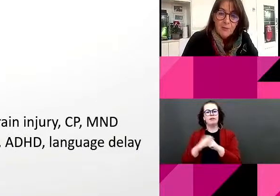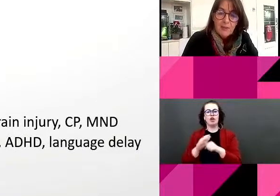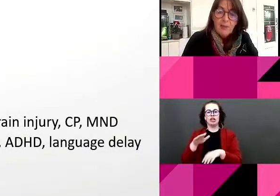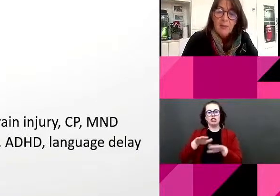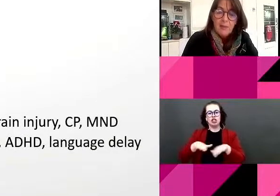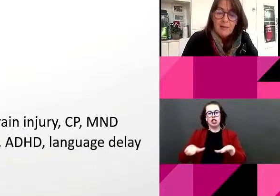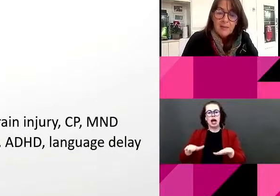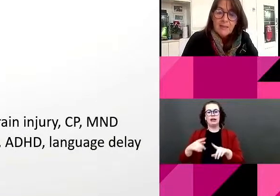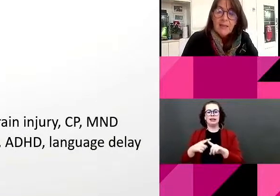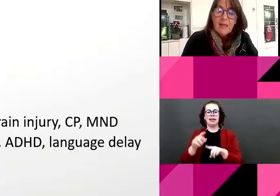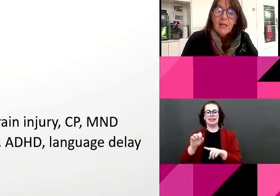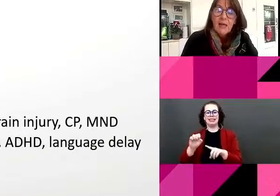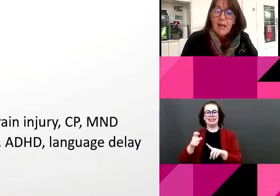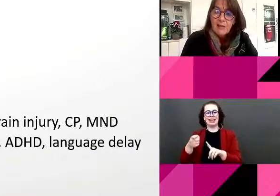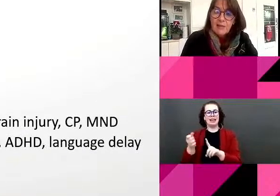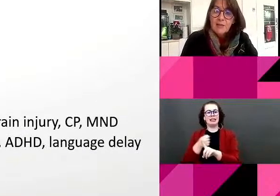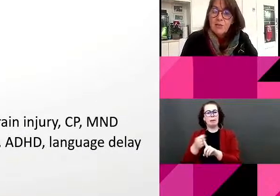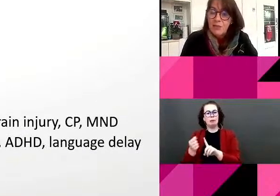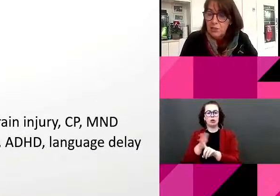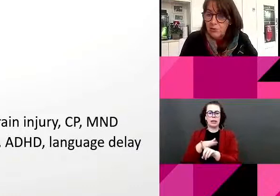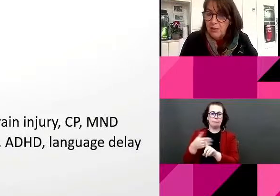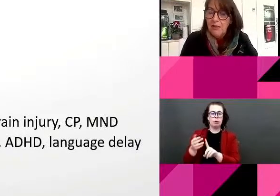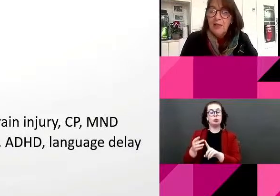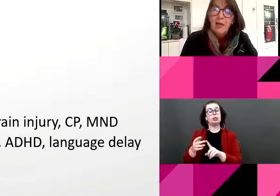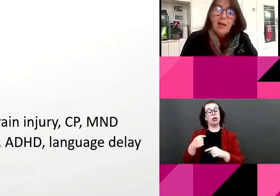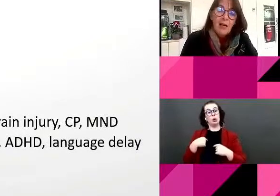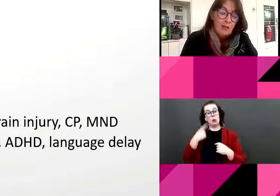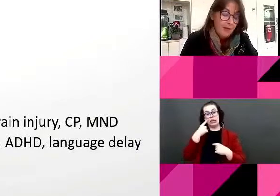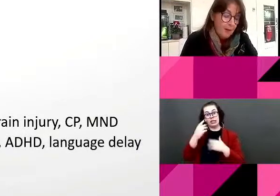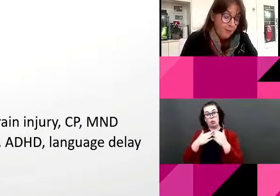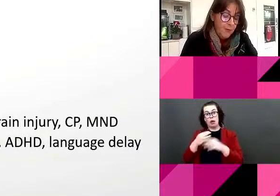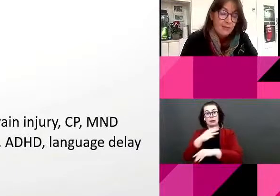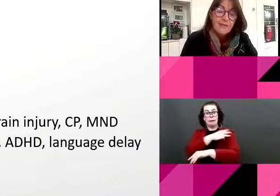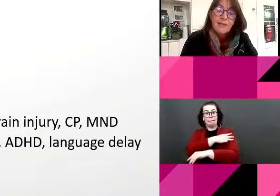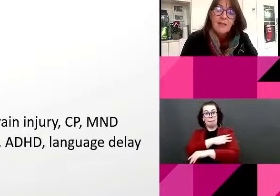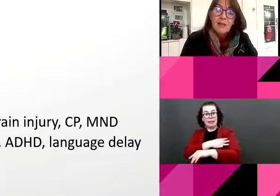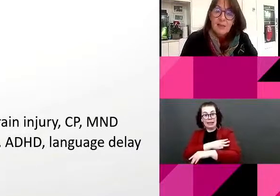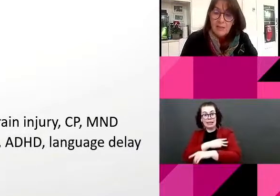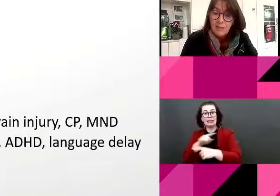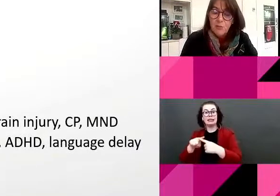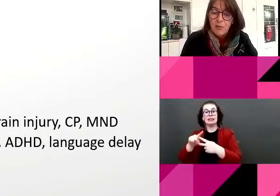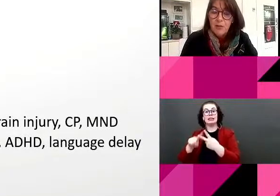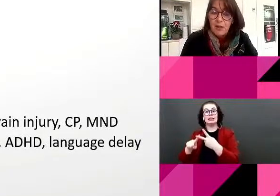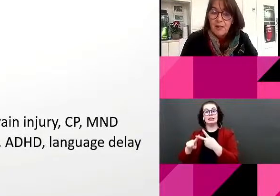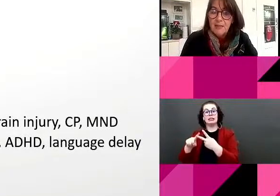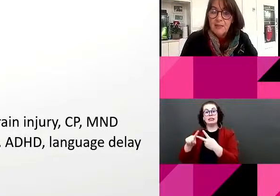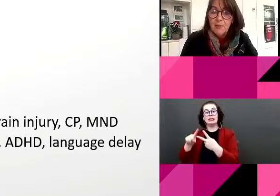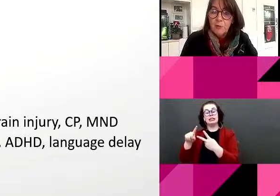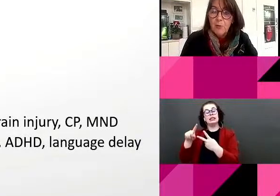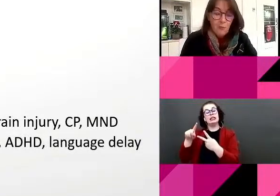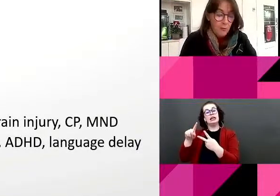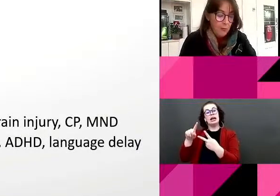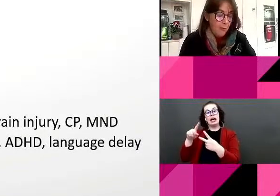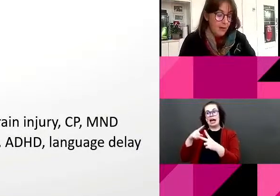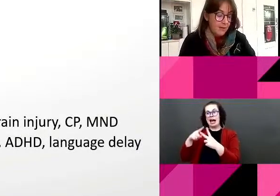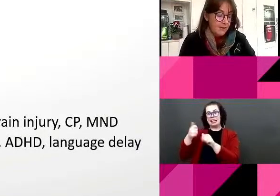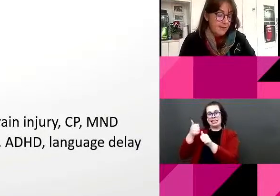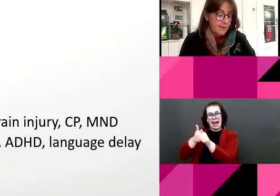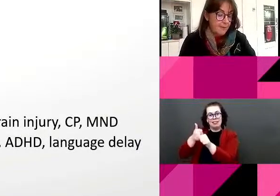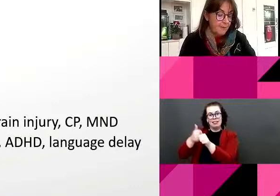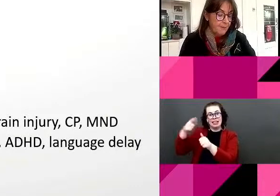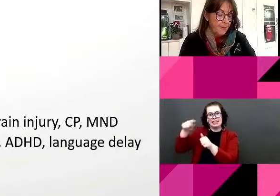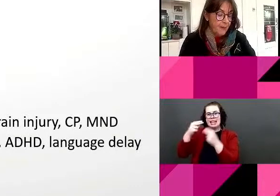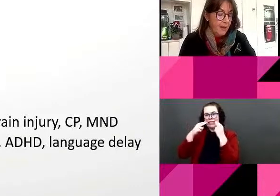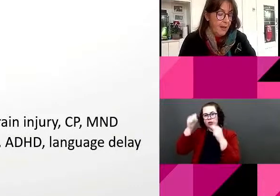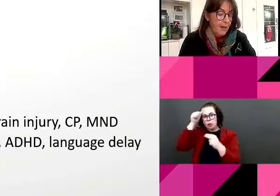of that was that the police and judiciary and advocates need to be trained in trauma-informed